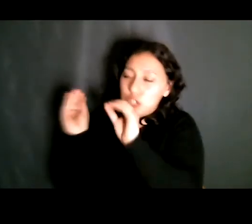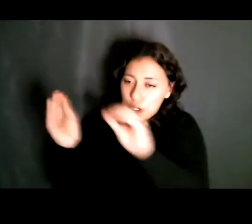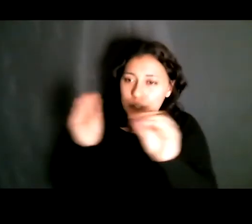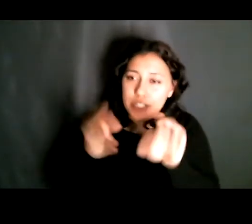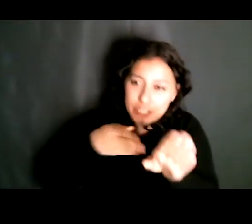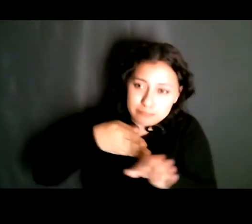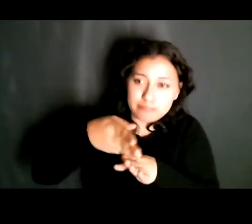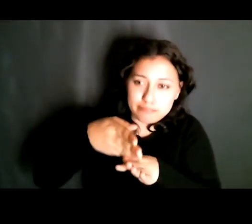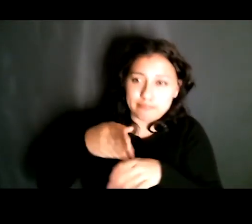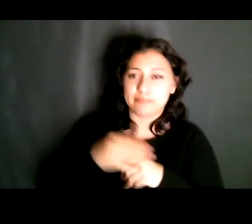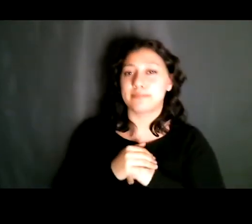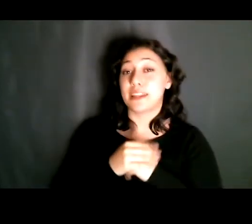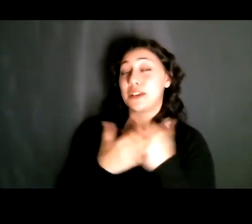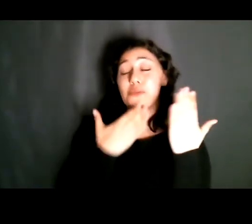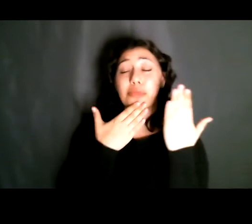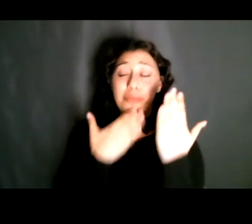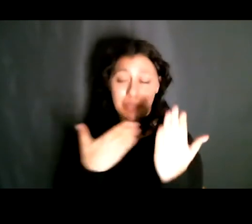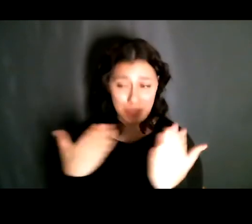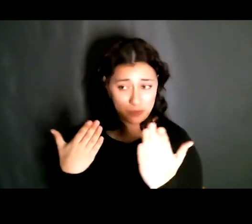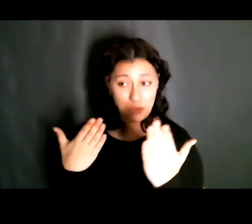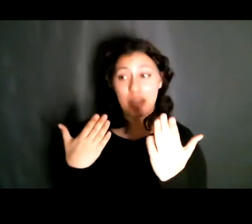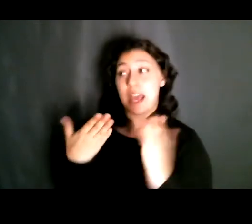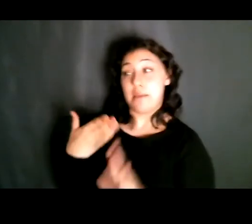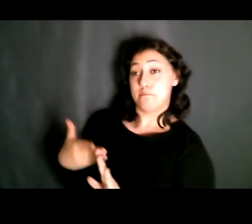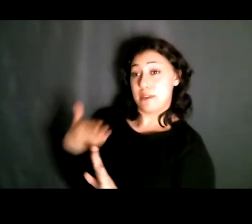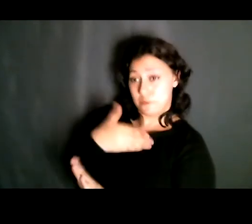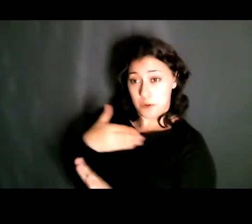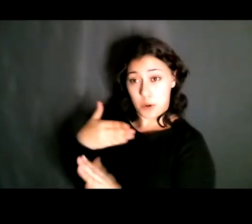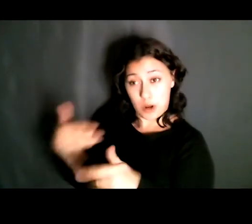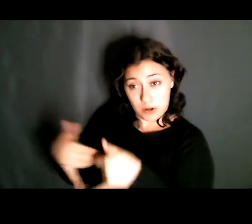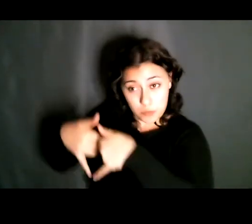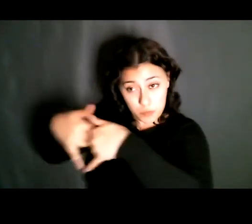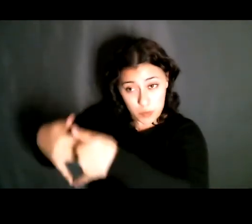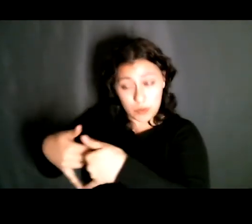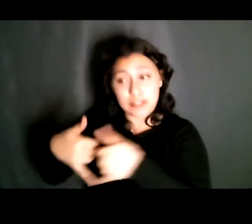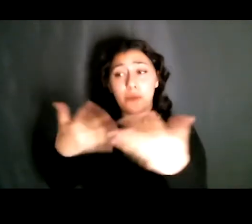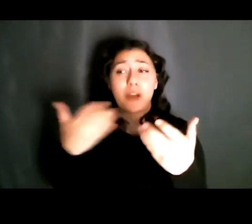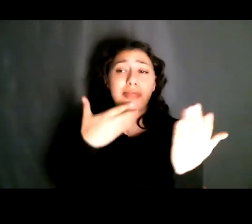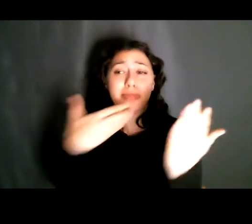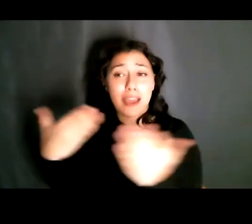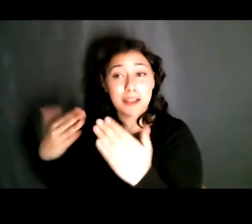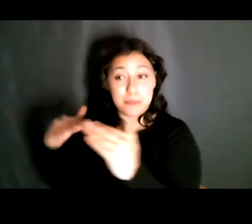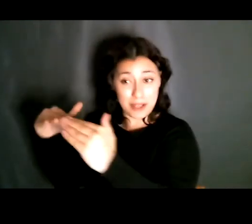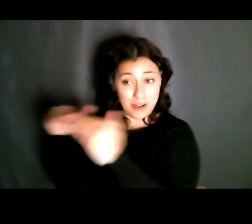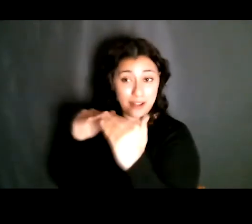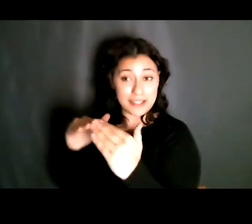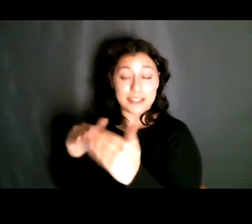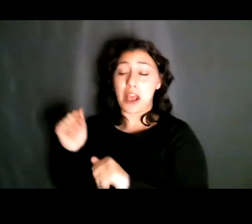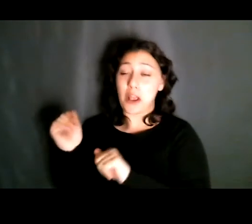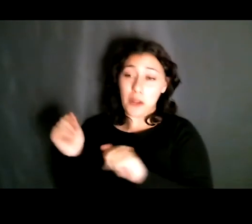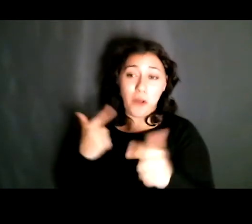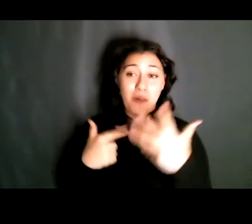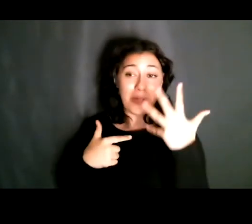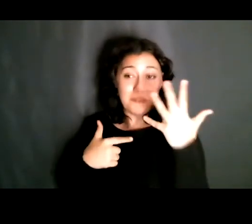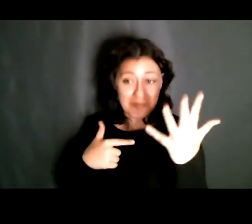Before moving to the awards, I'd also like to take this opportunity to thank my colleagues and all 5 hubs of the Sheridan Center: Digital